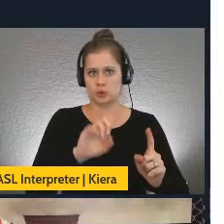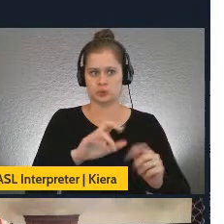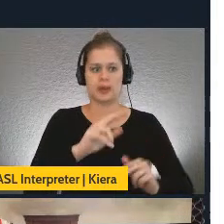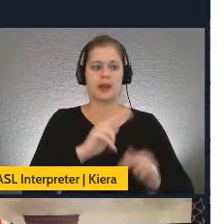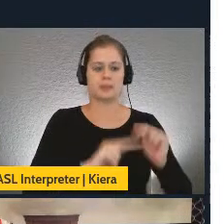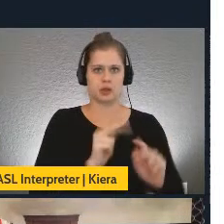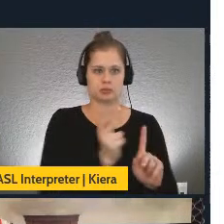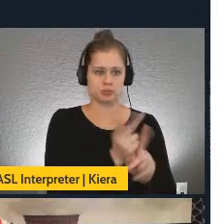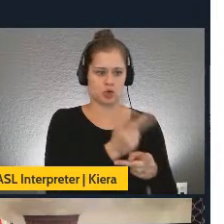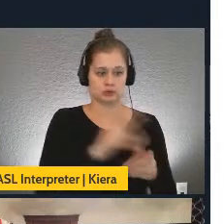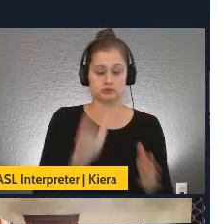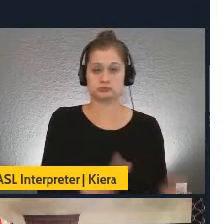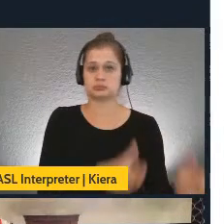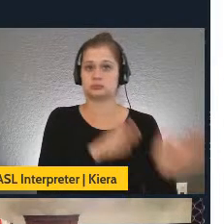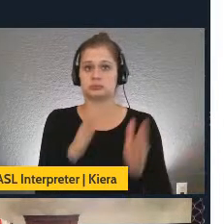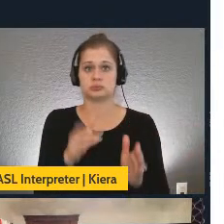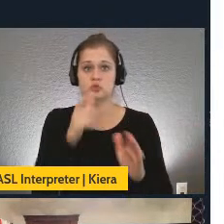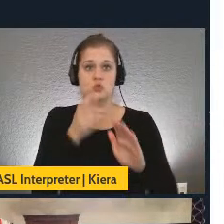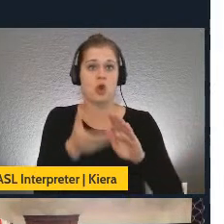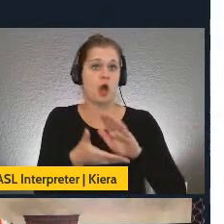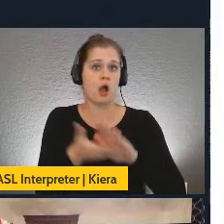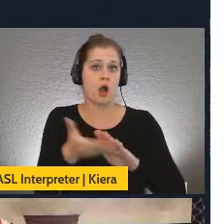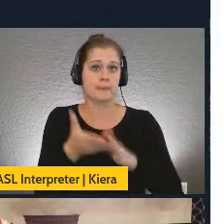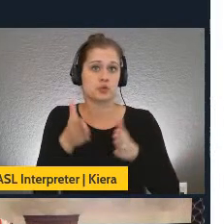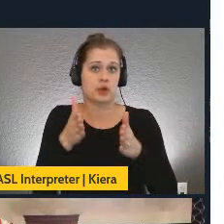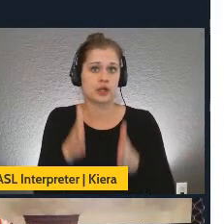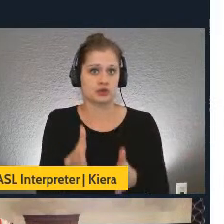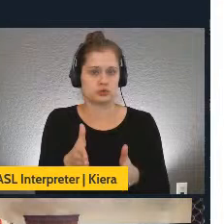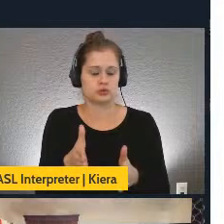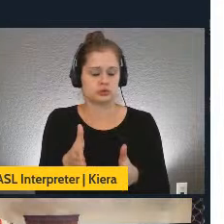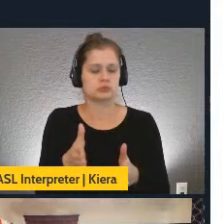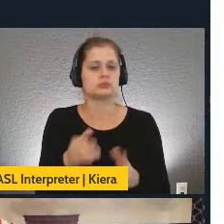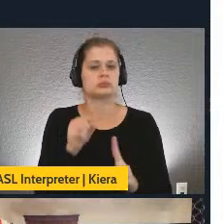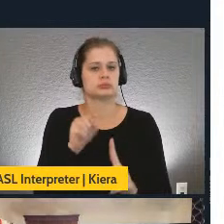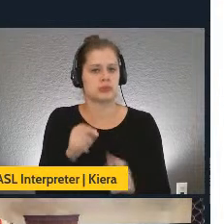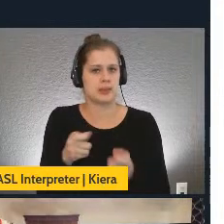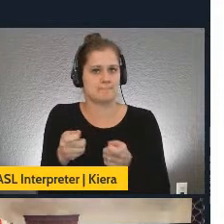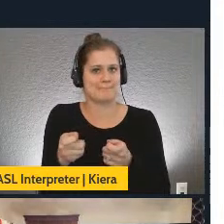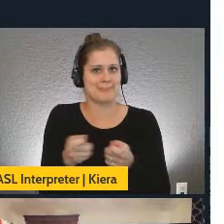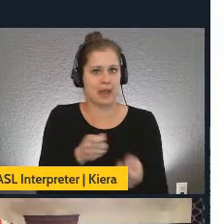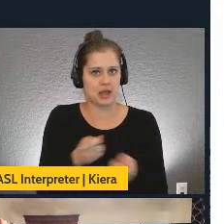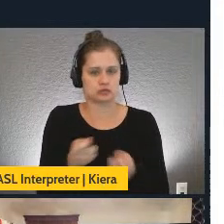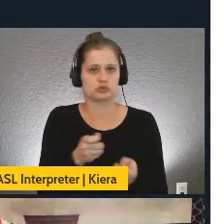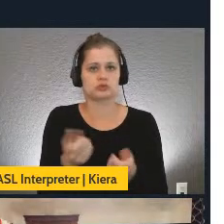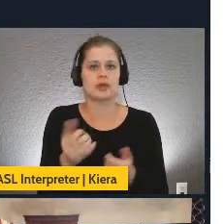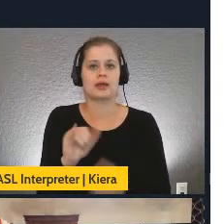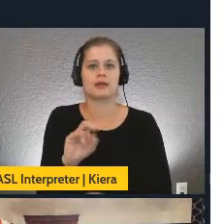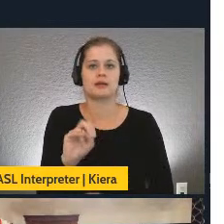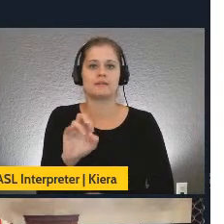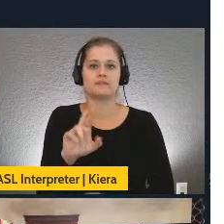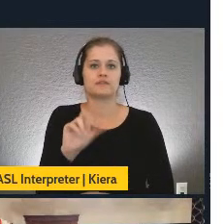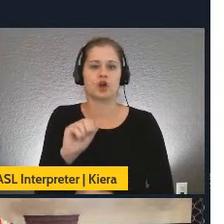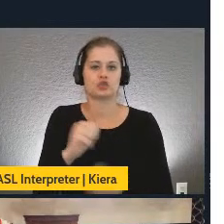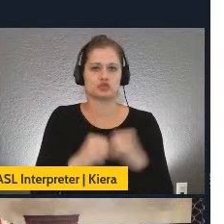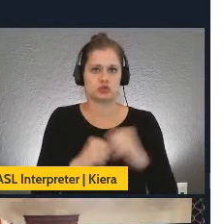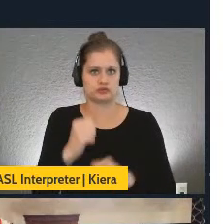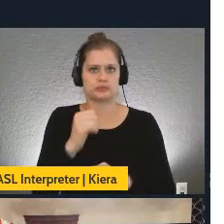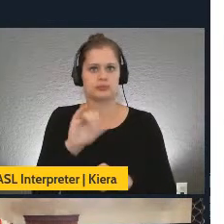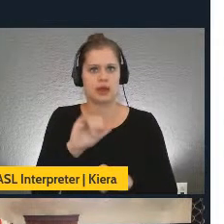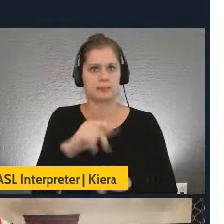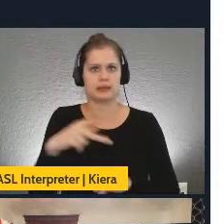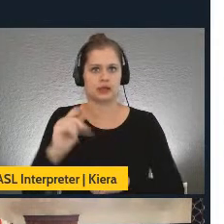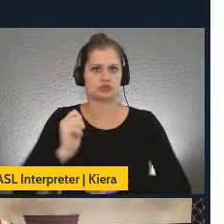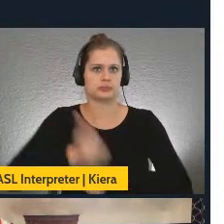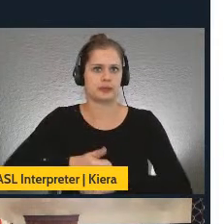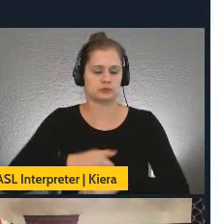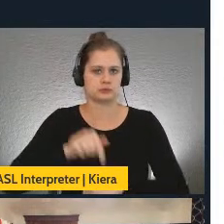then operators, they manage the infrastructure that the applications sit on. And so that